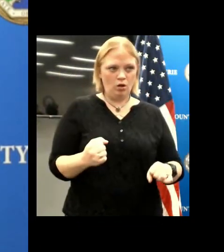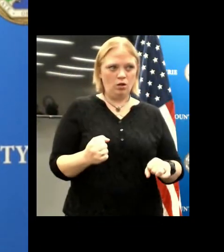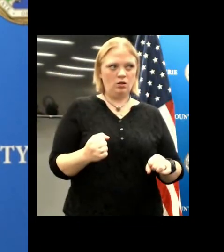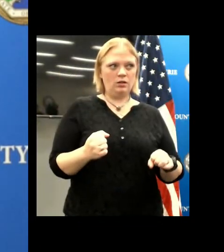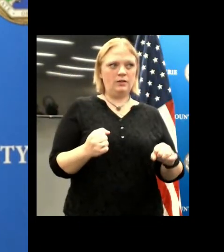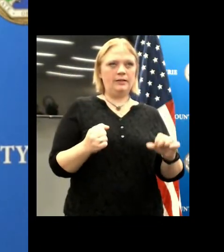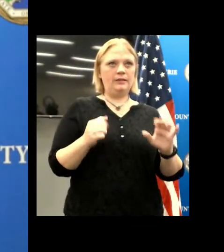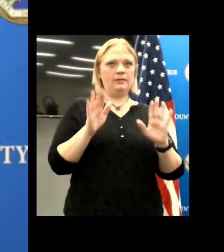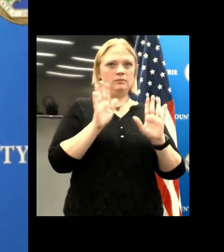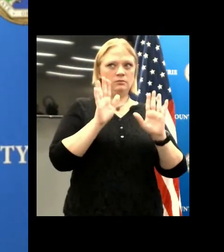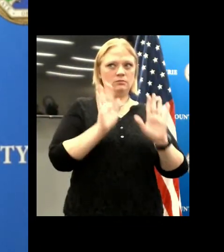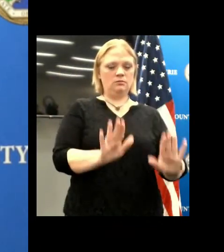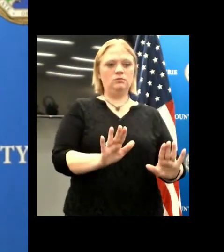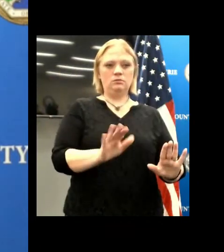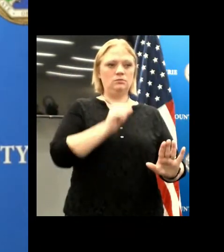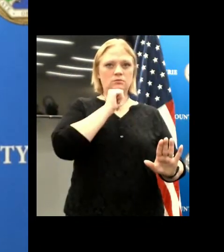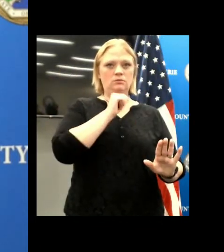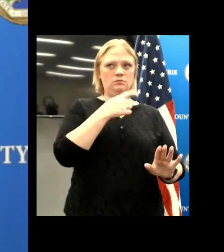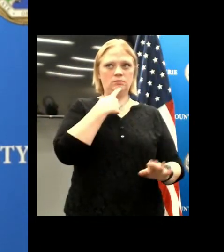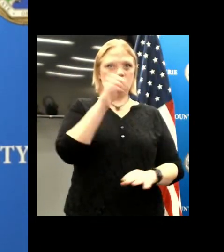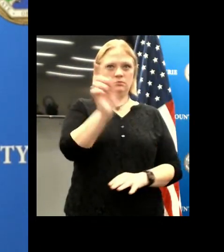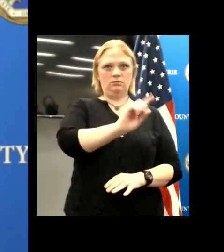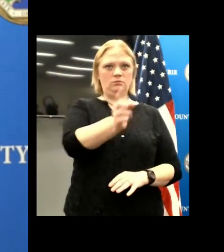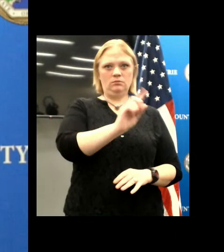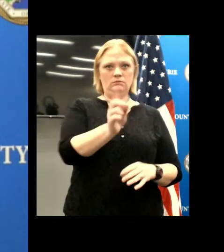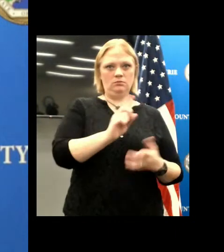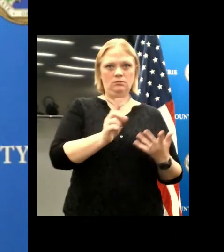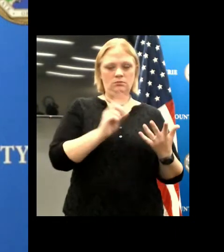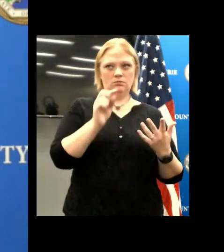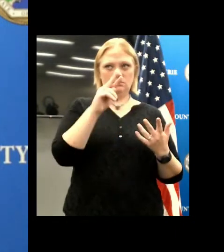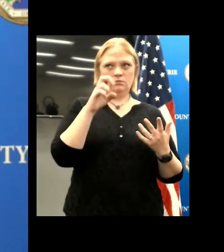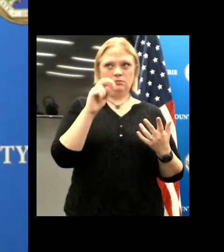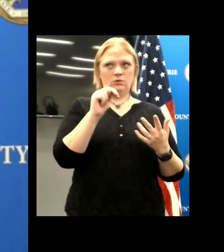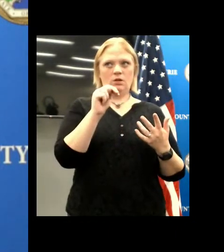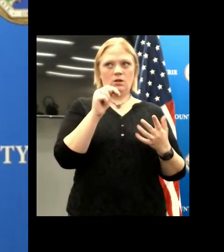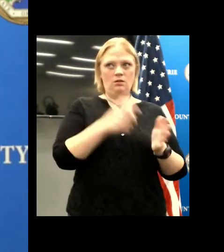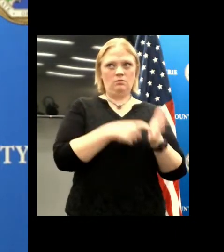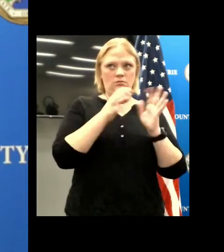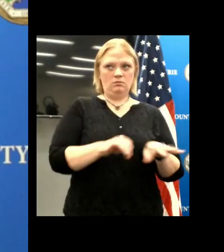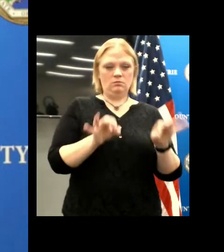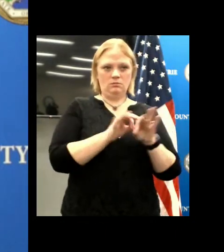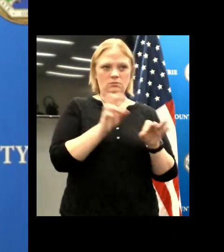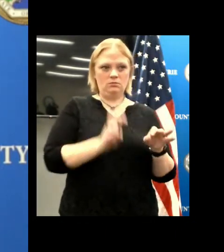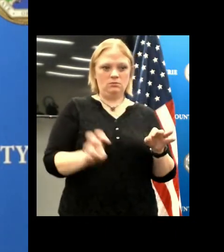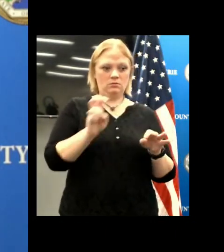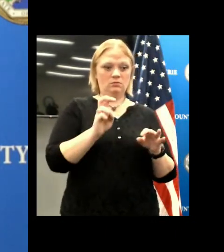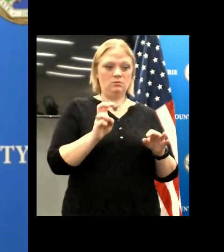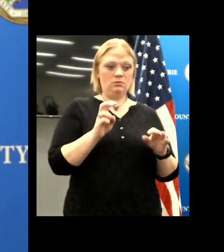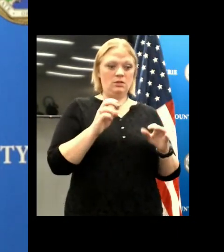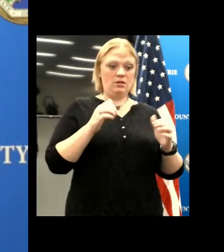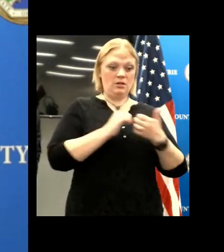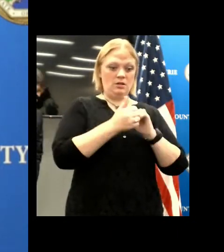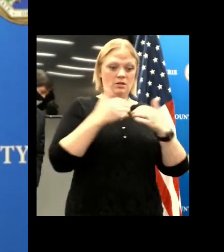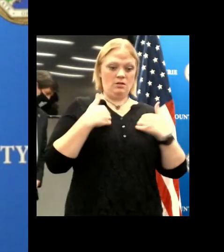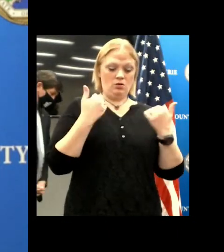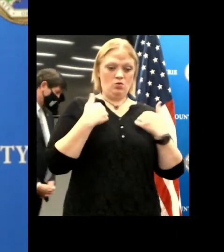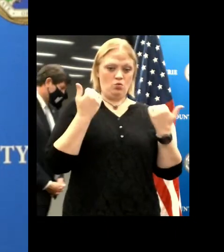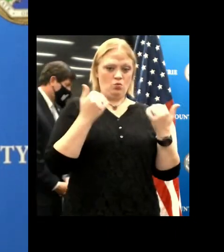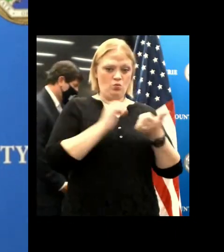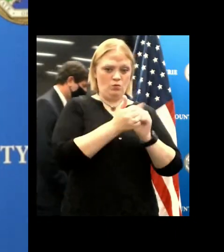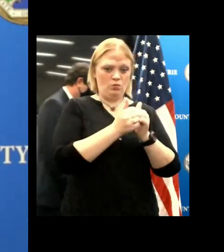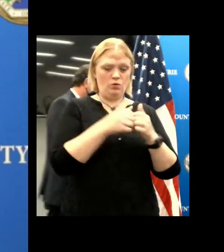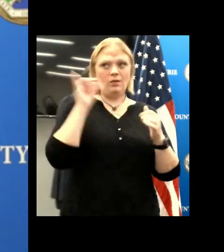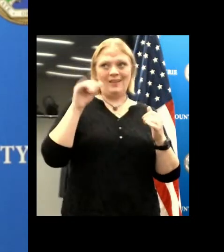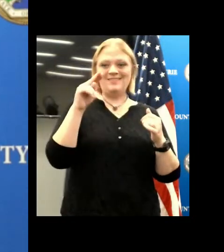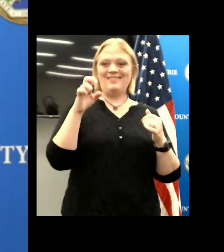discouraging non-essential travel. And competing in youth sports tournaments is included in that non-essential